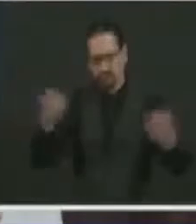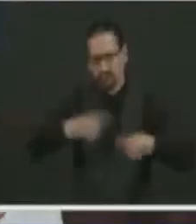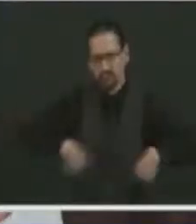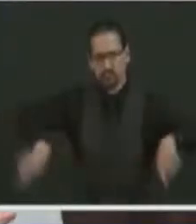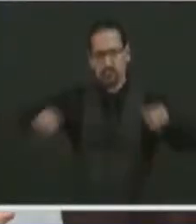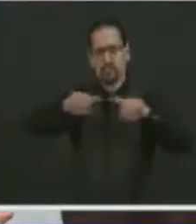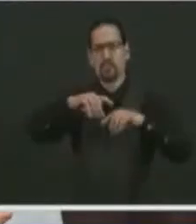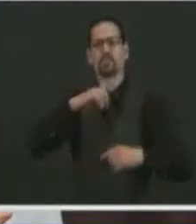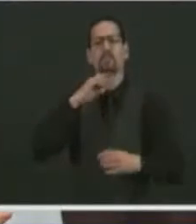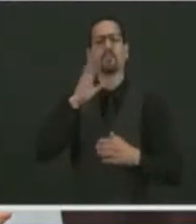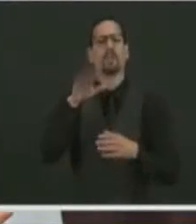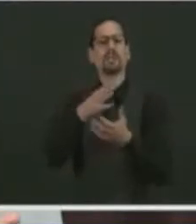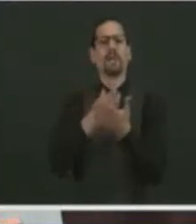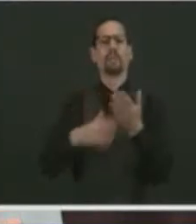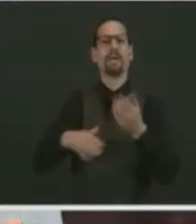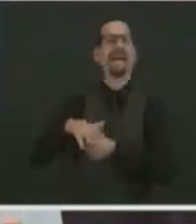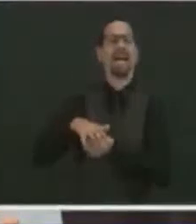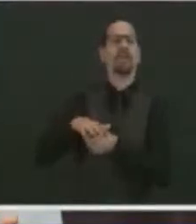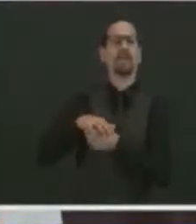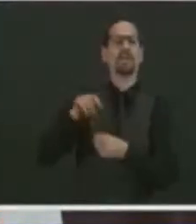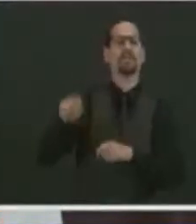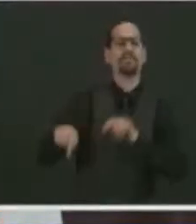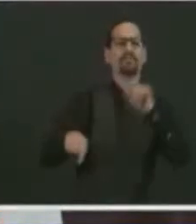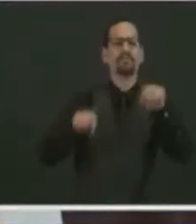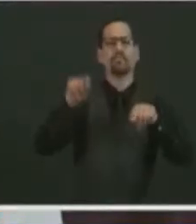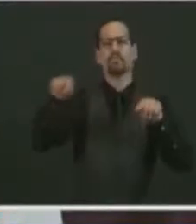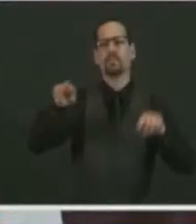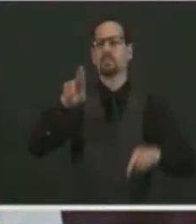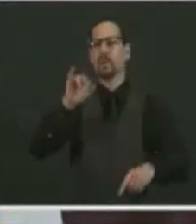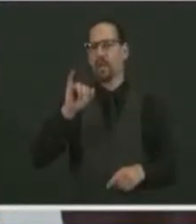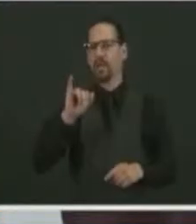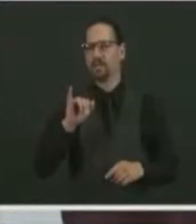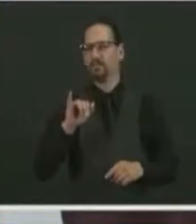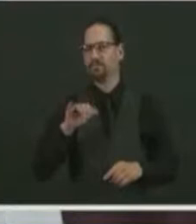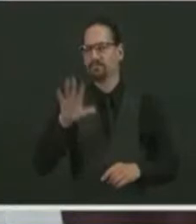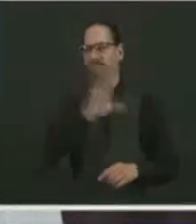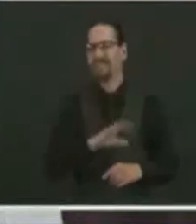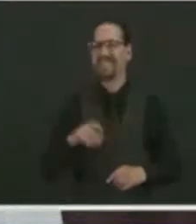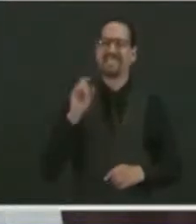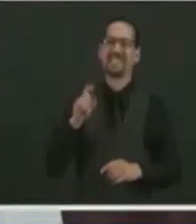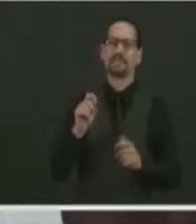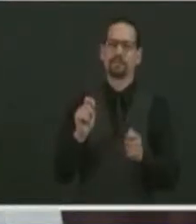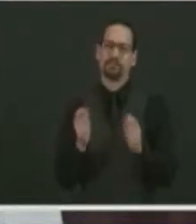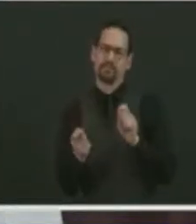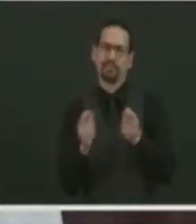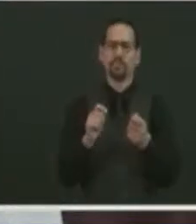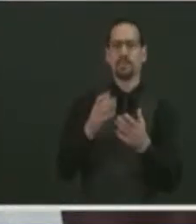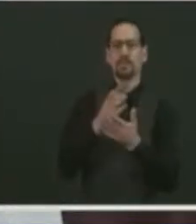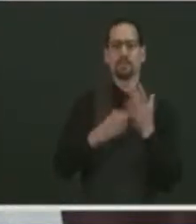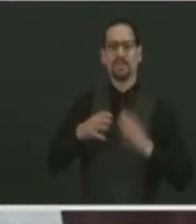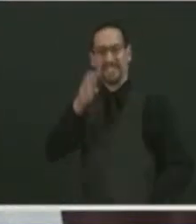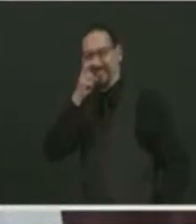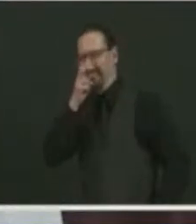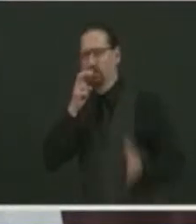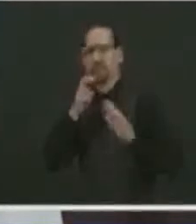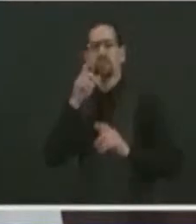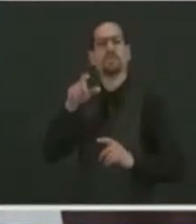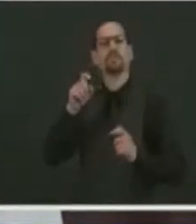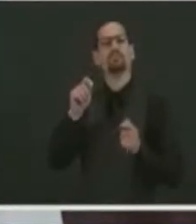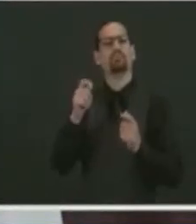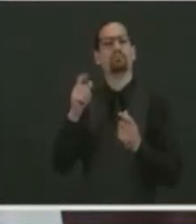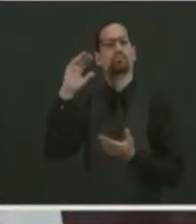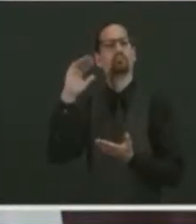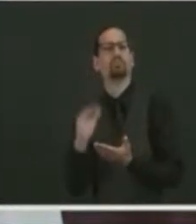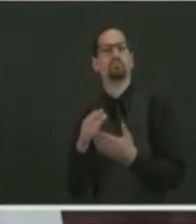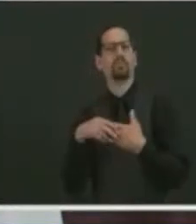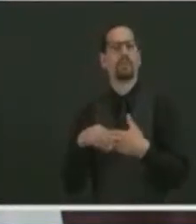folks still need flexibility, actually quite a bit of flexibility. To that end, I've been granting 90-day extensions for